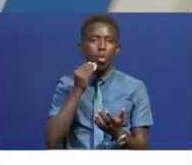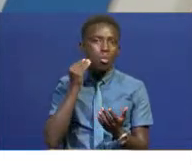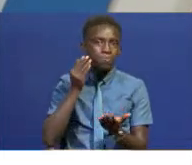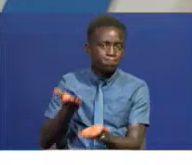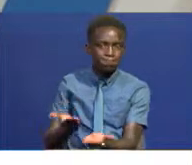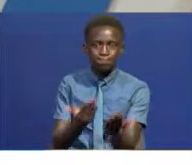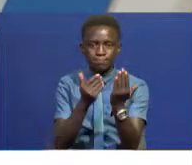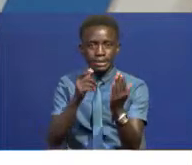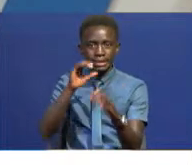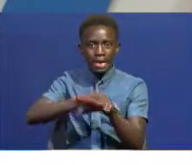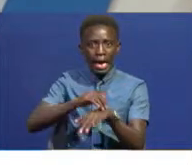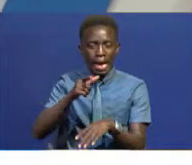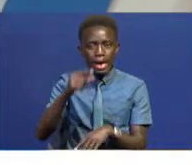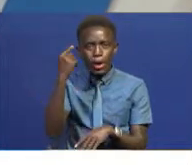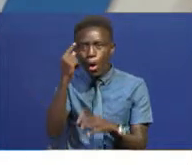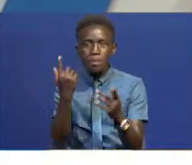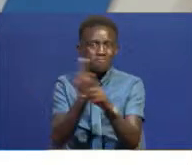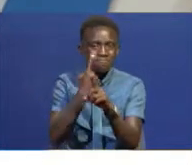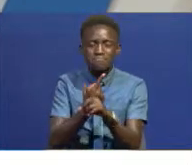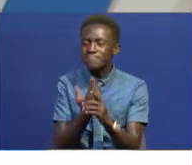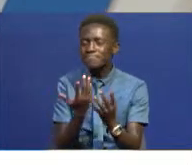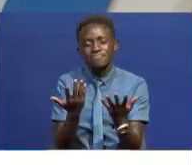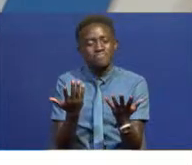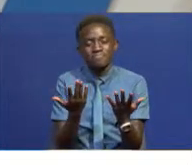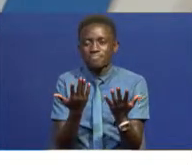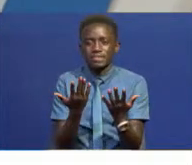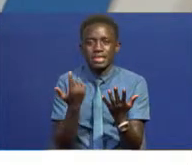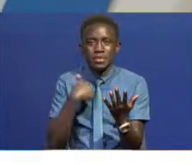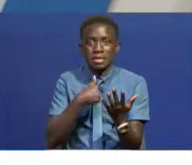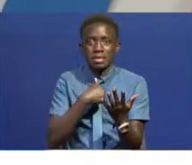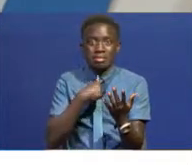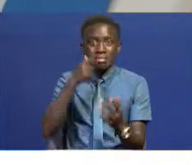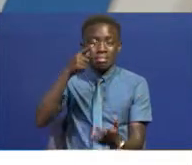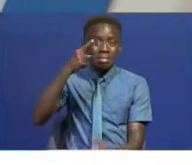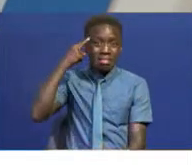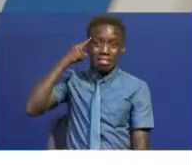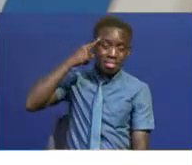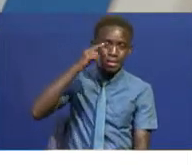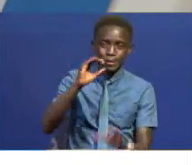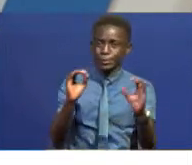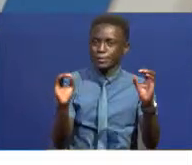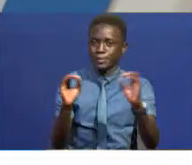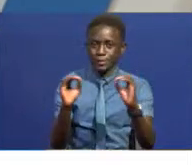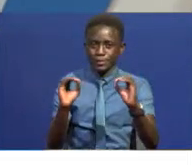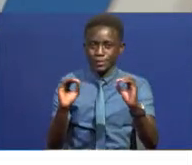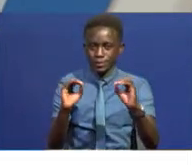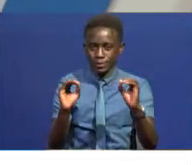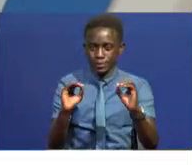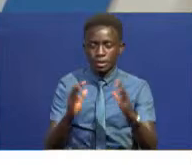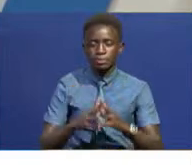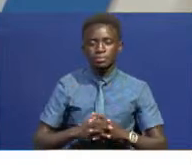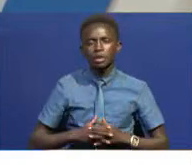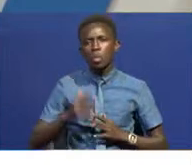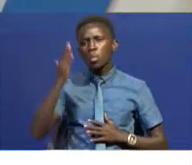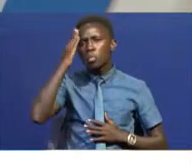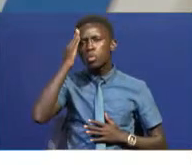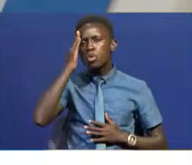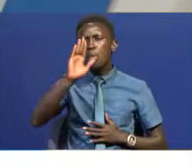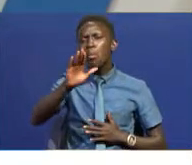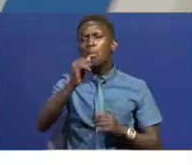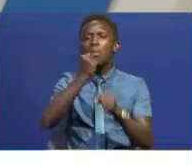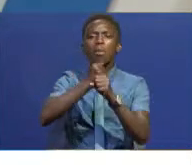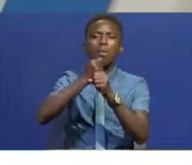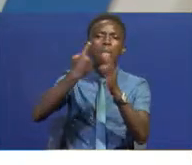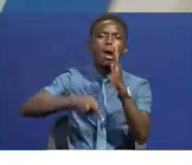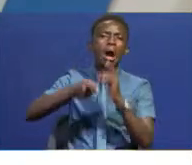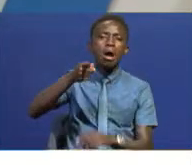now, we do not harass our small scale, those artisanal mining. We know that whatever they are doing, it